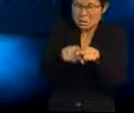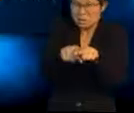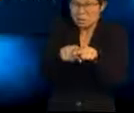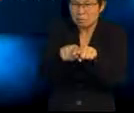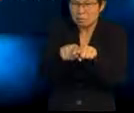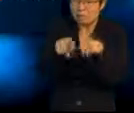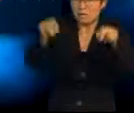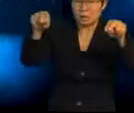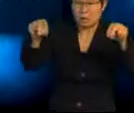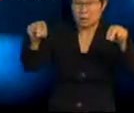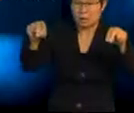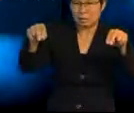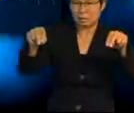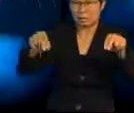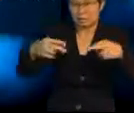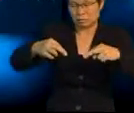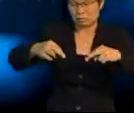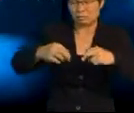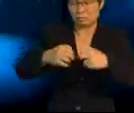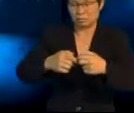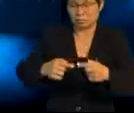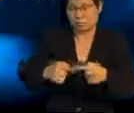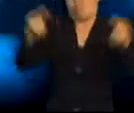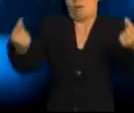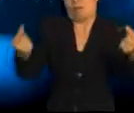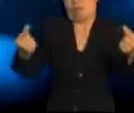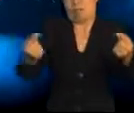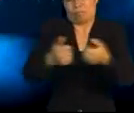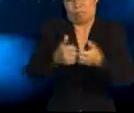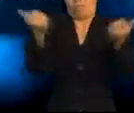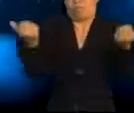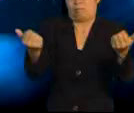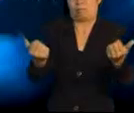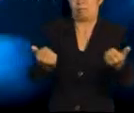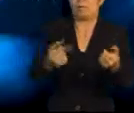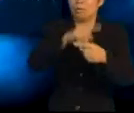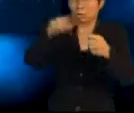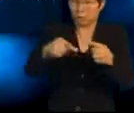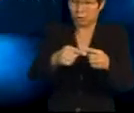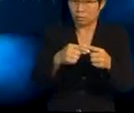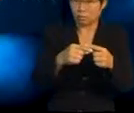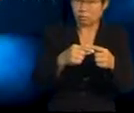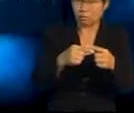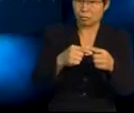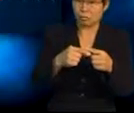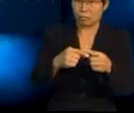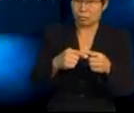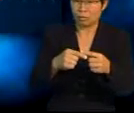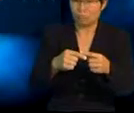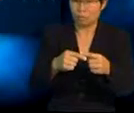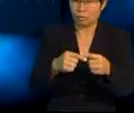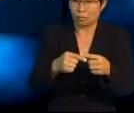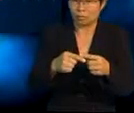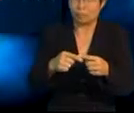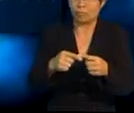are near each other, the field lines repel. Where two fields cancel out, there